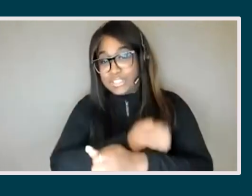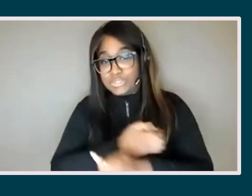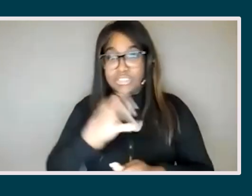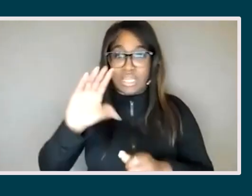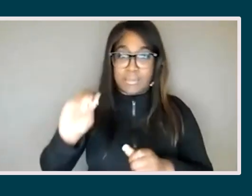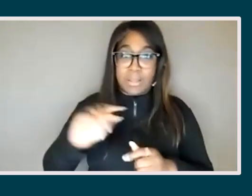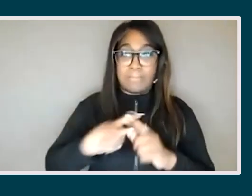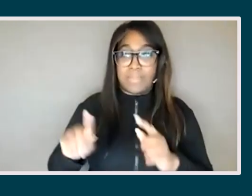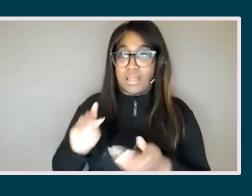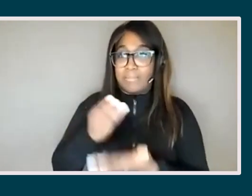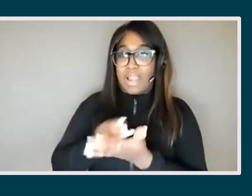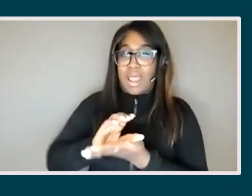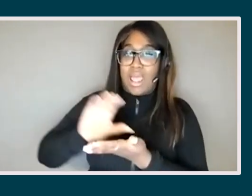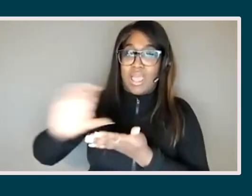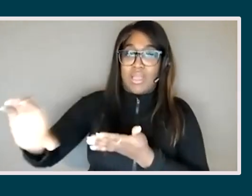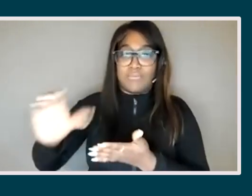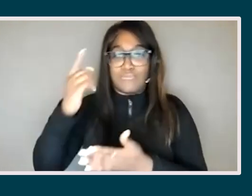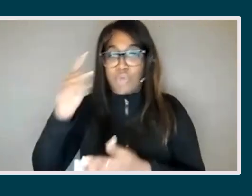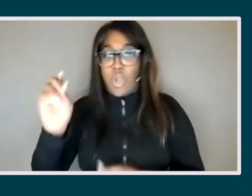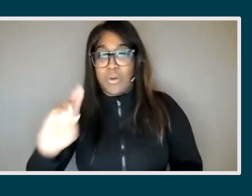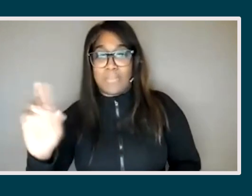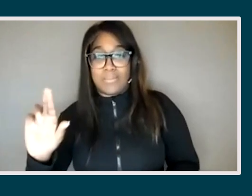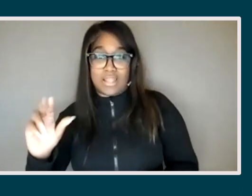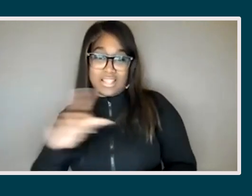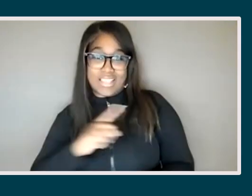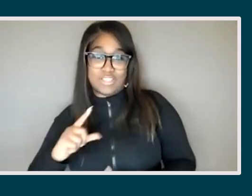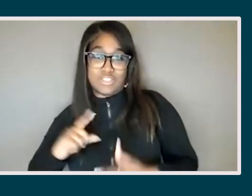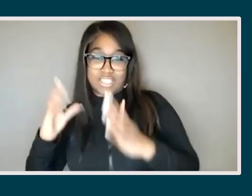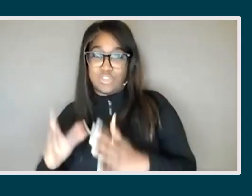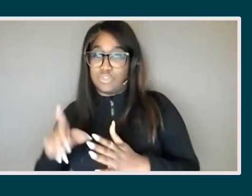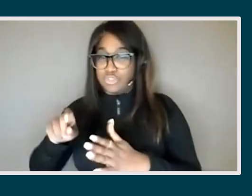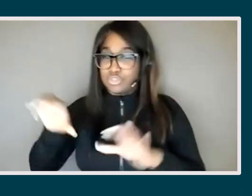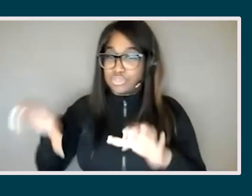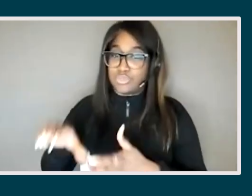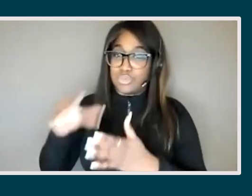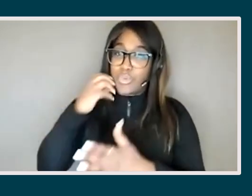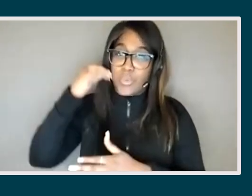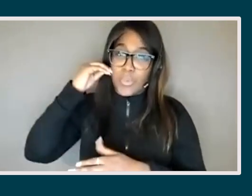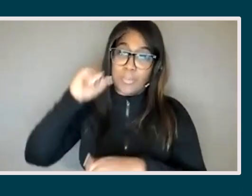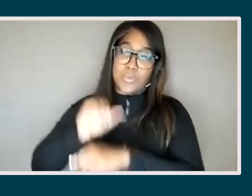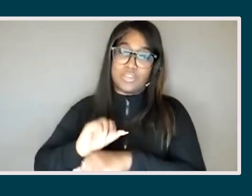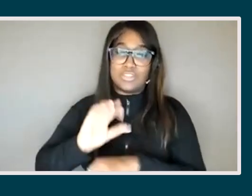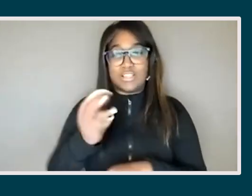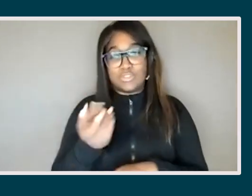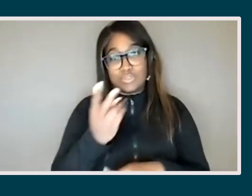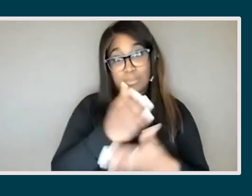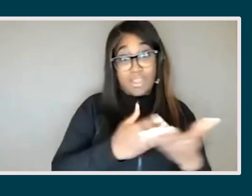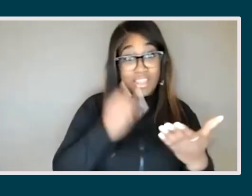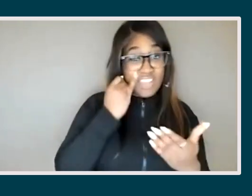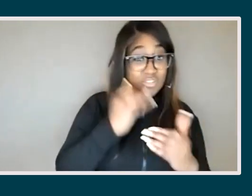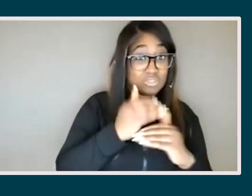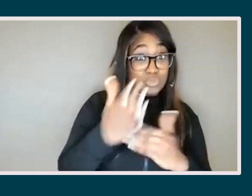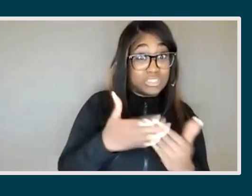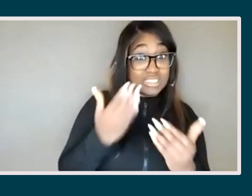goes to elect Republican legislators. Like you could do the homework. And so maybe that's a two-part answer. One is anything that feels too easy to just lend my